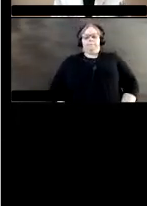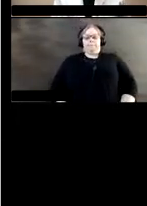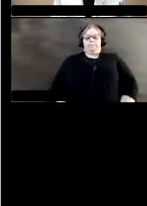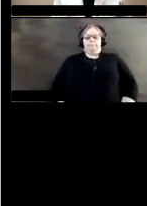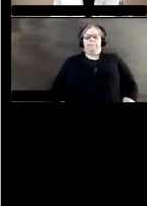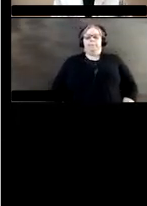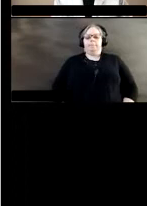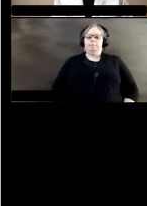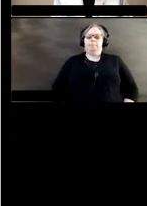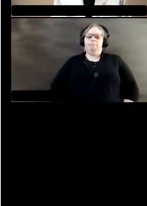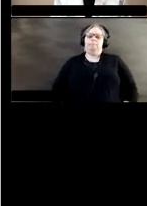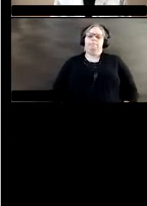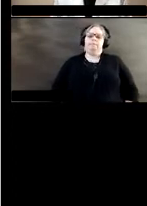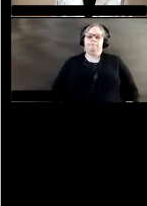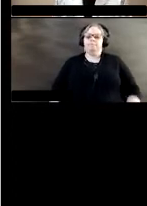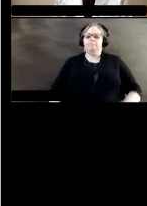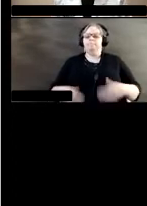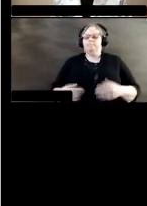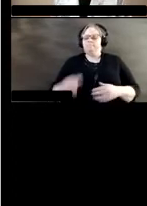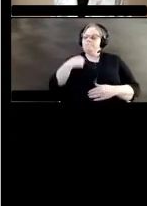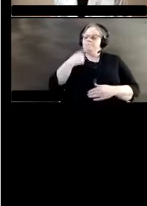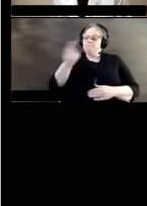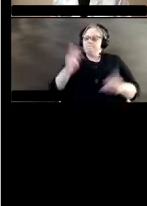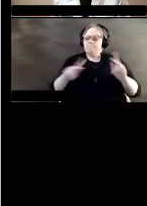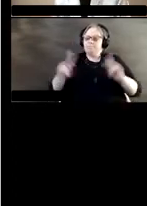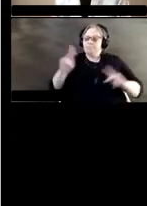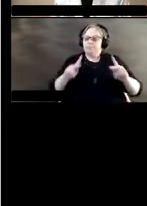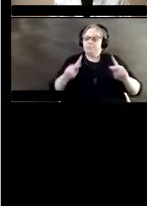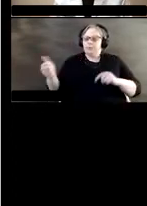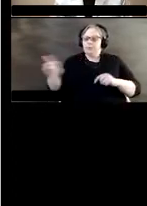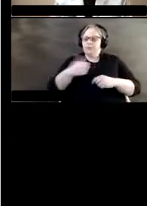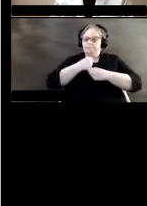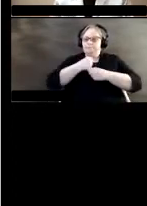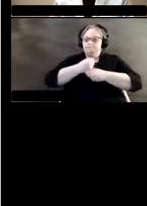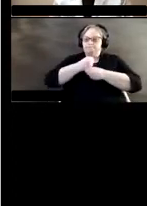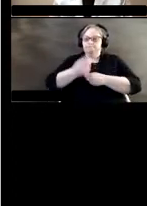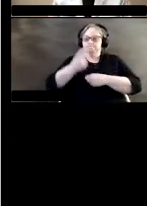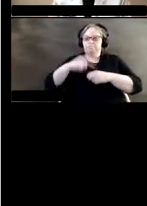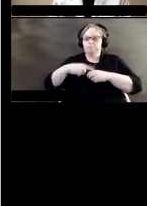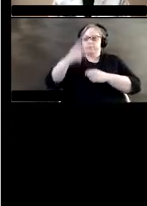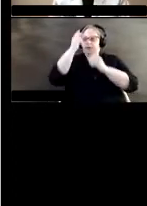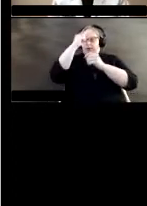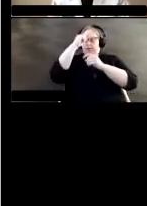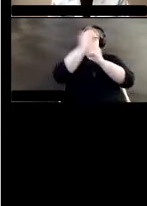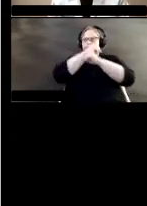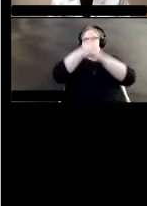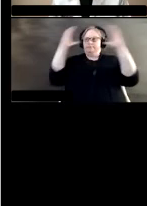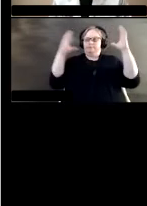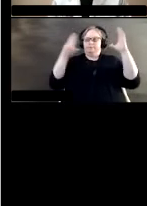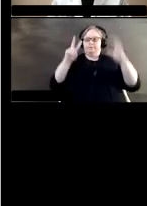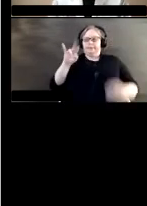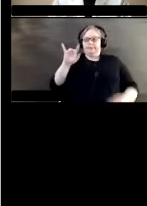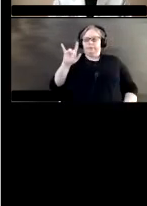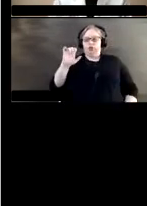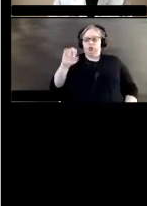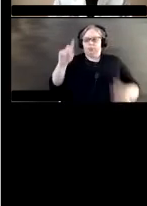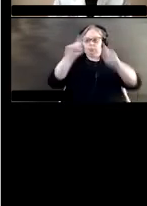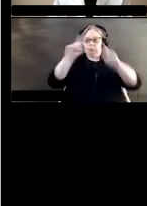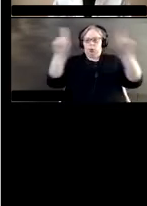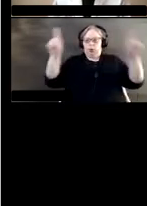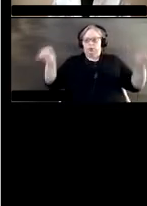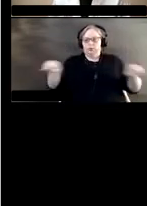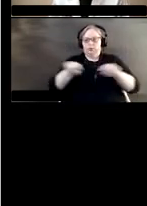You can also, I say to people, you can create what's called a vision board. You know, we're all going to have good days and bad